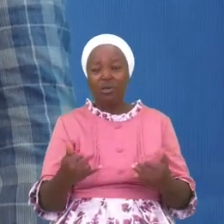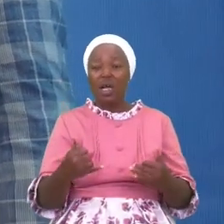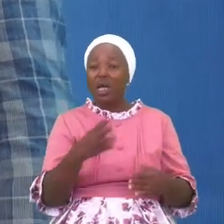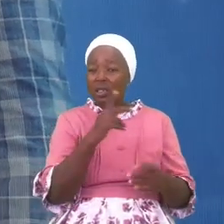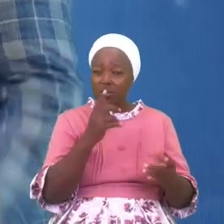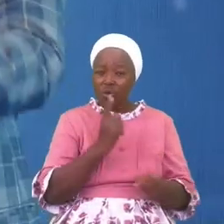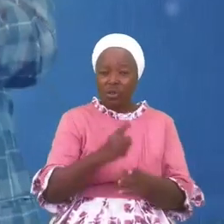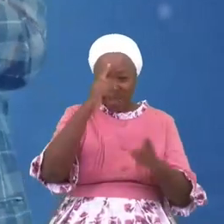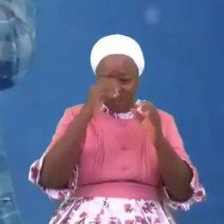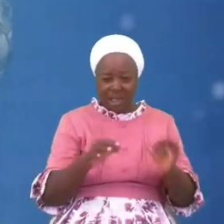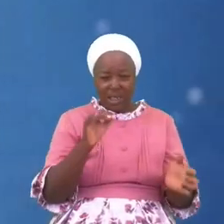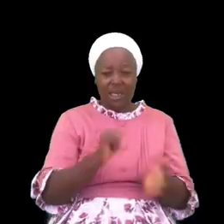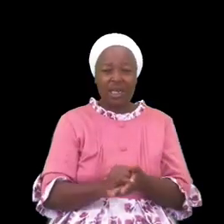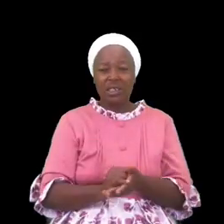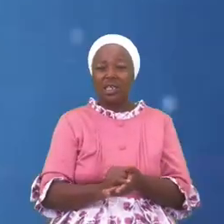to seal